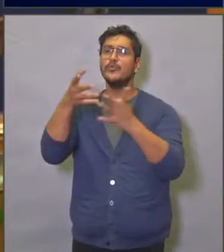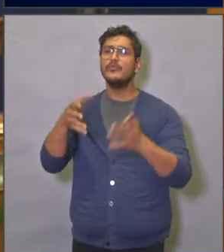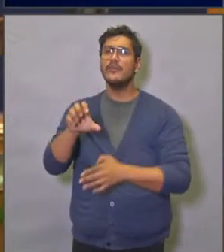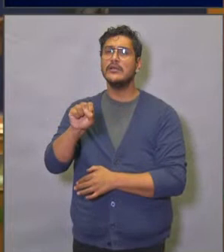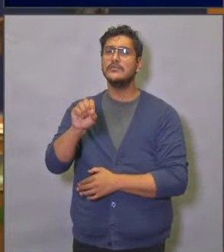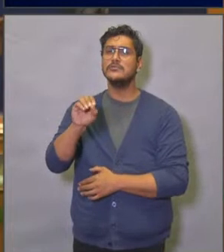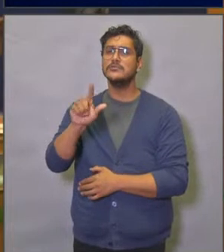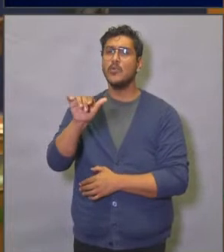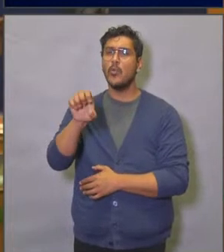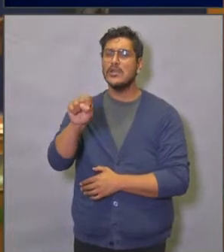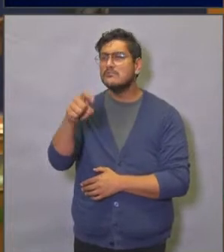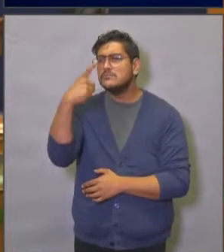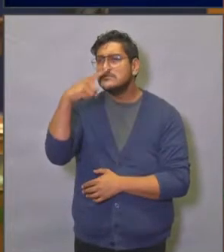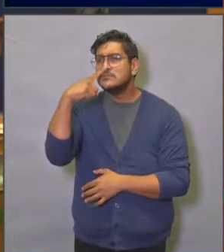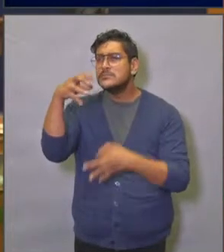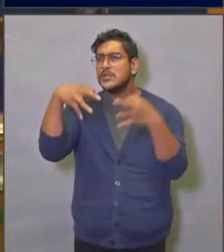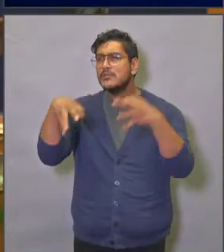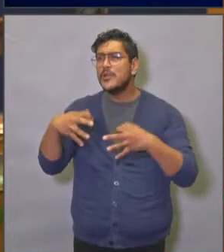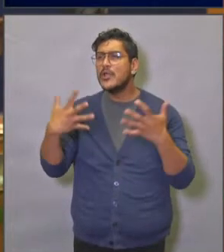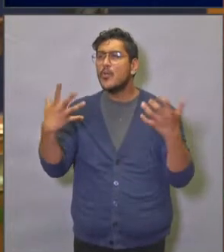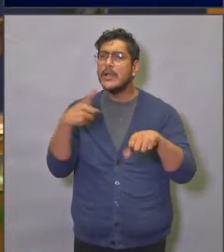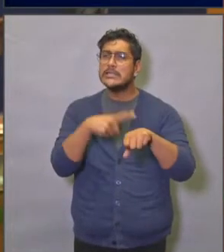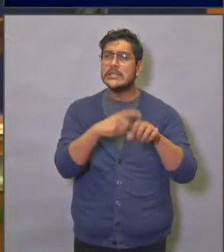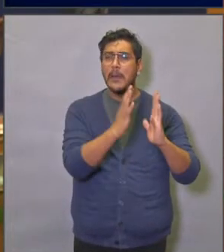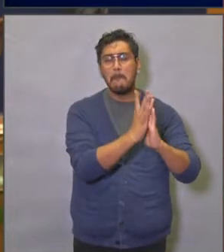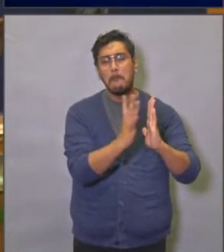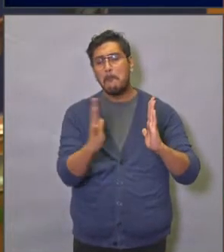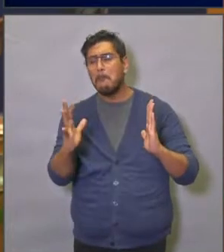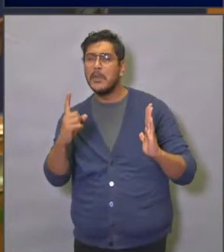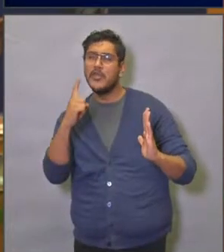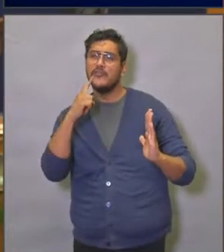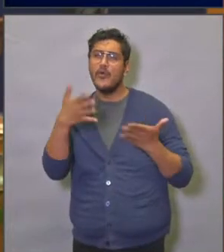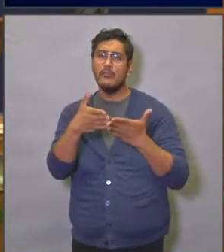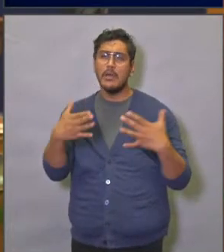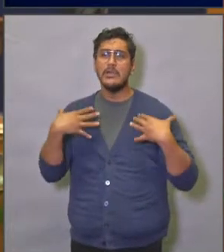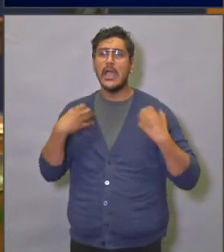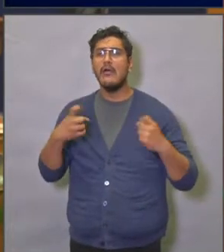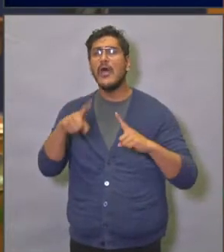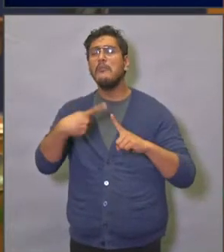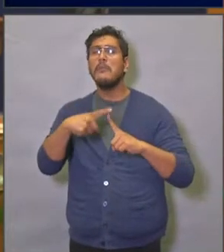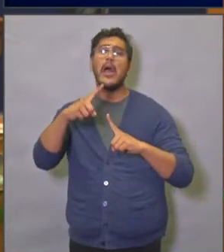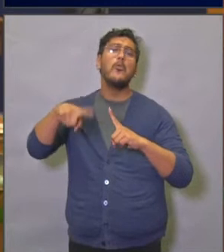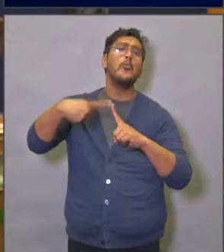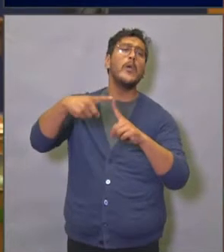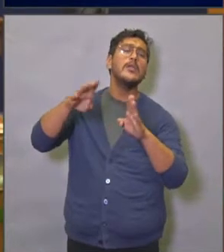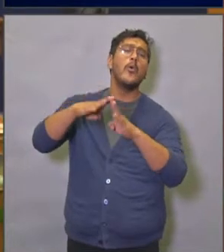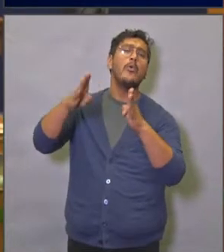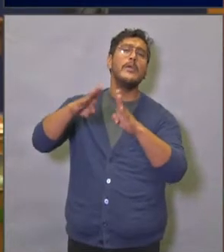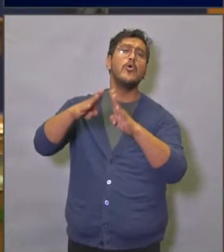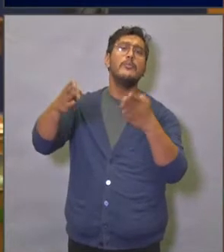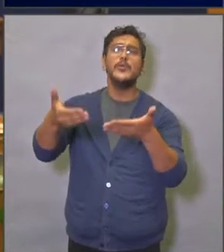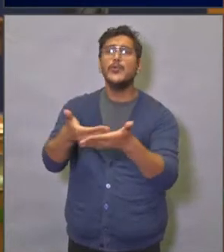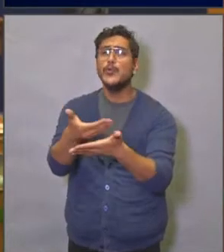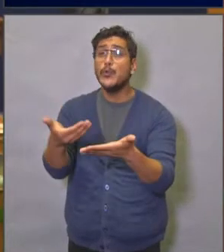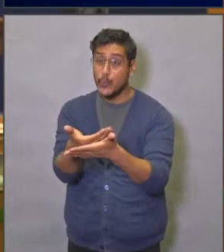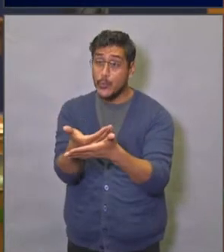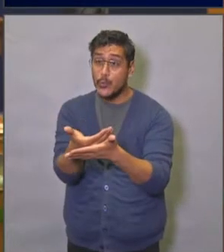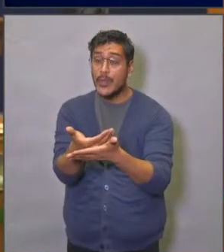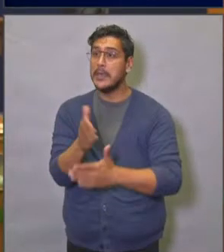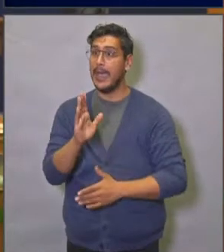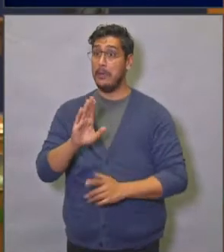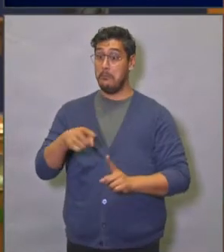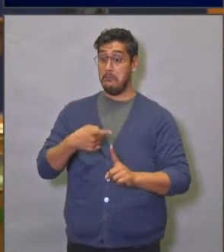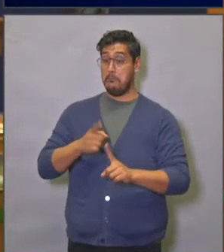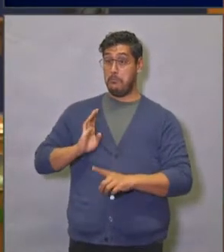bit about the timetable for consulting with public health on further reopenings and whether she expects the board will seek input from